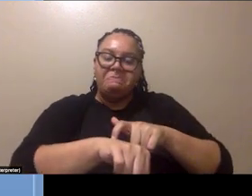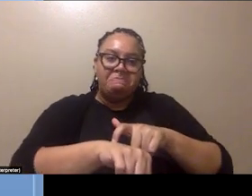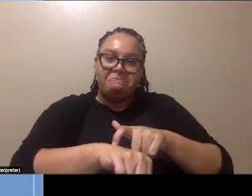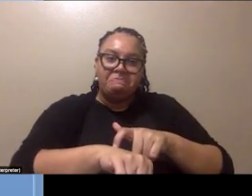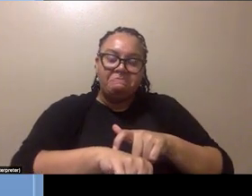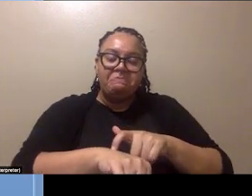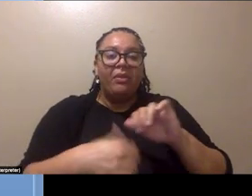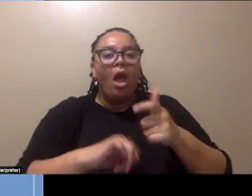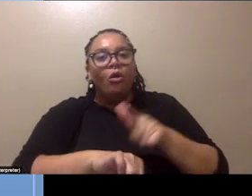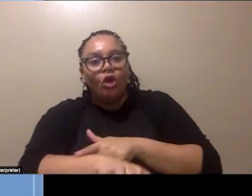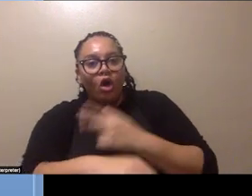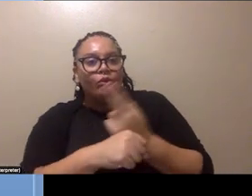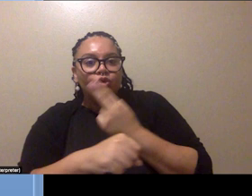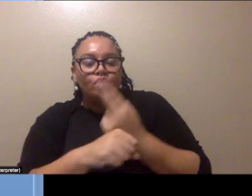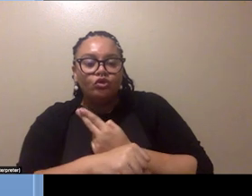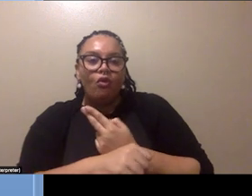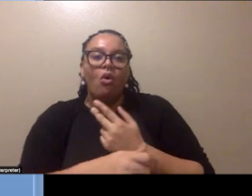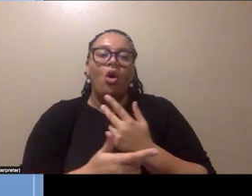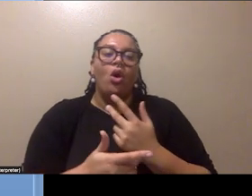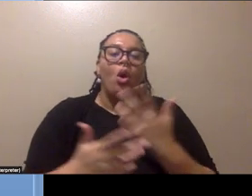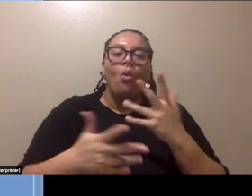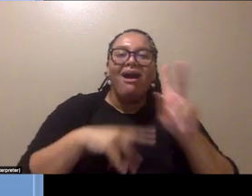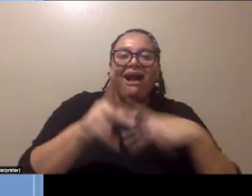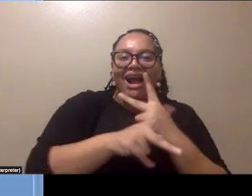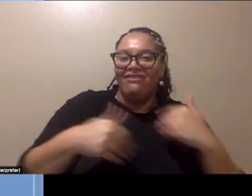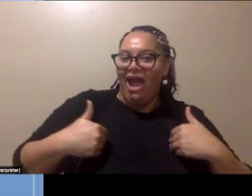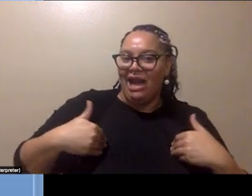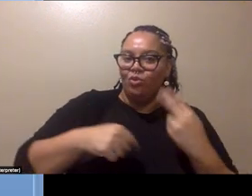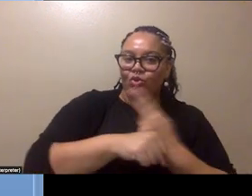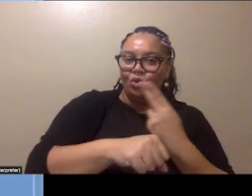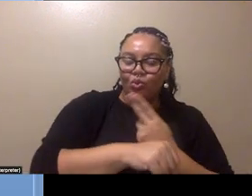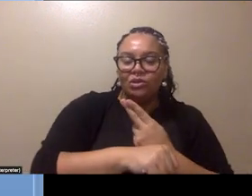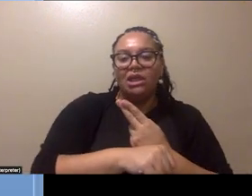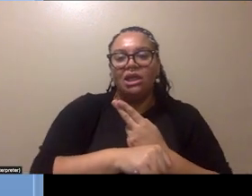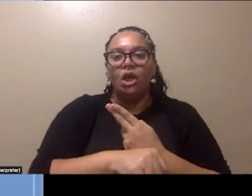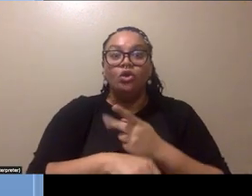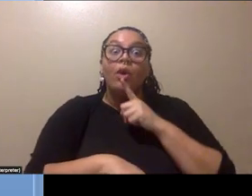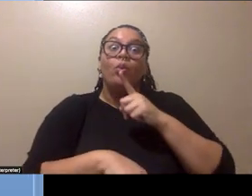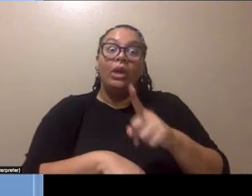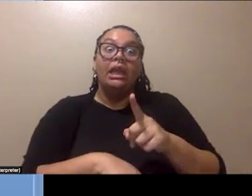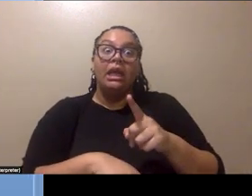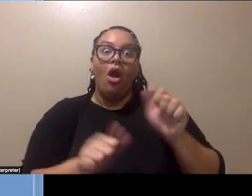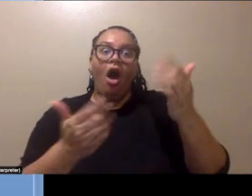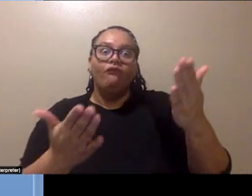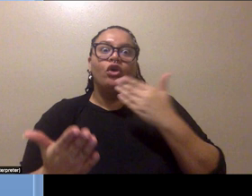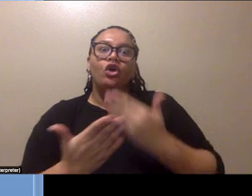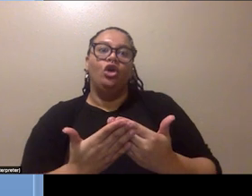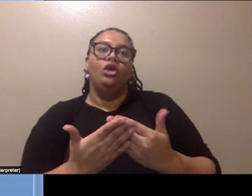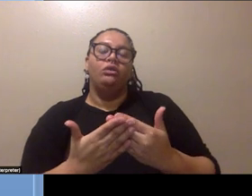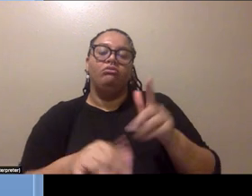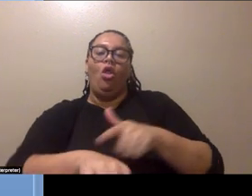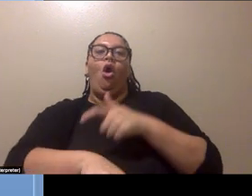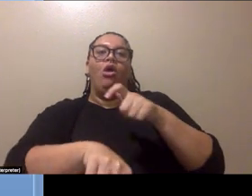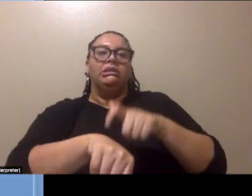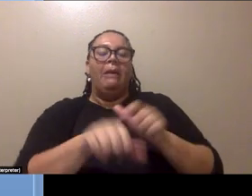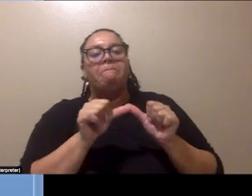term to say, how long are these useful for? What species are using them? And do they really provide good long-term habitat